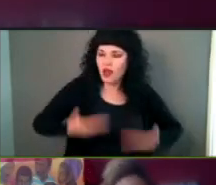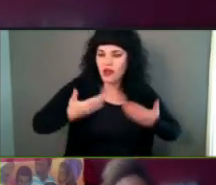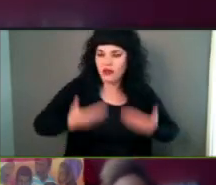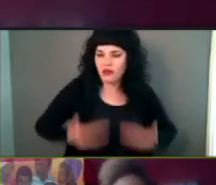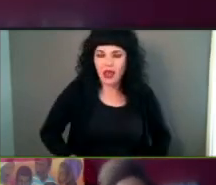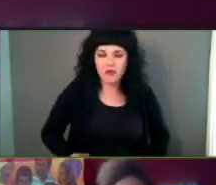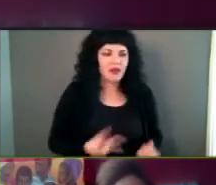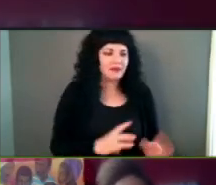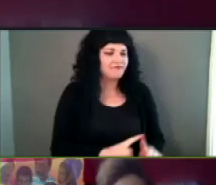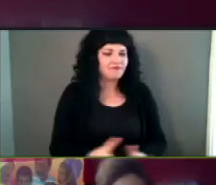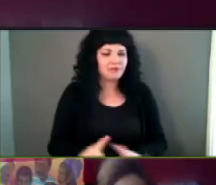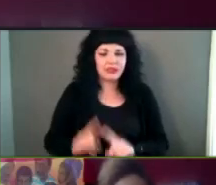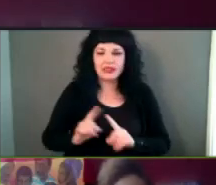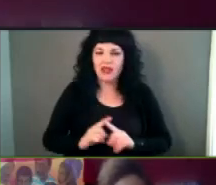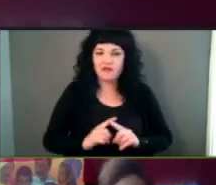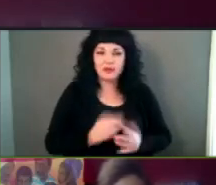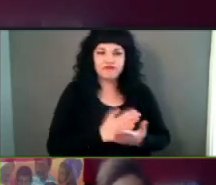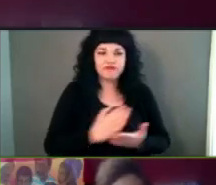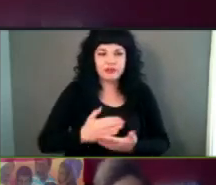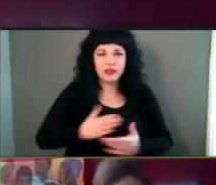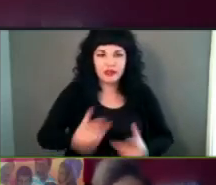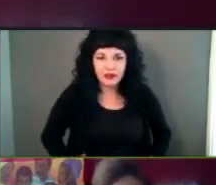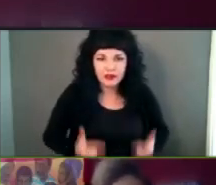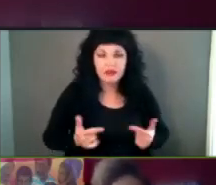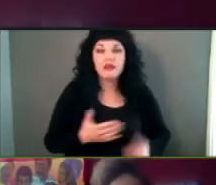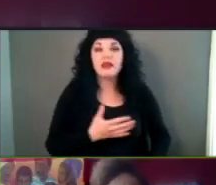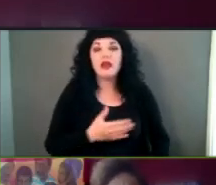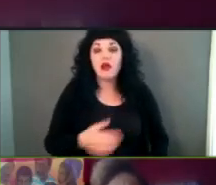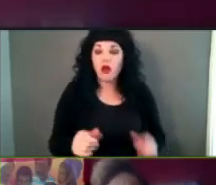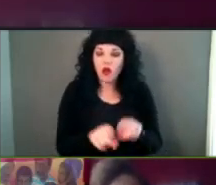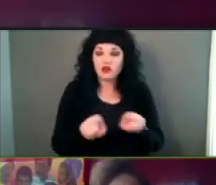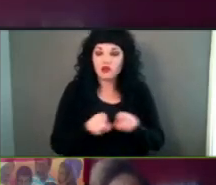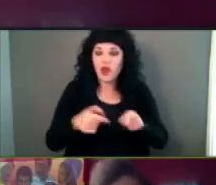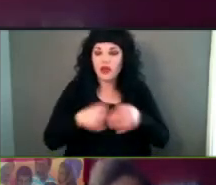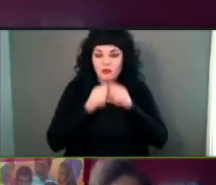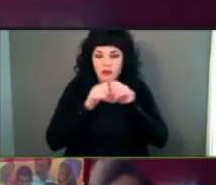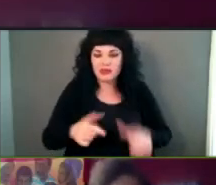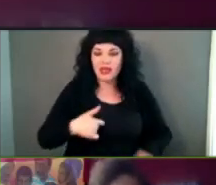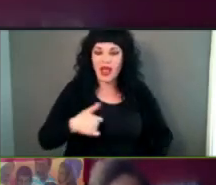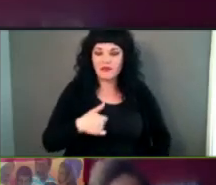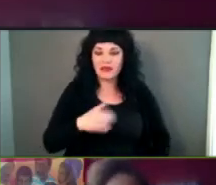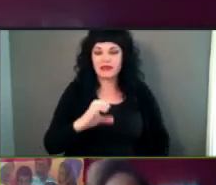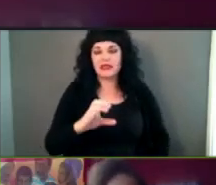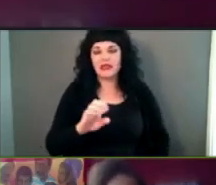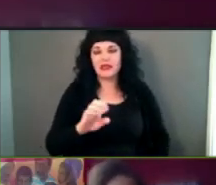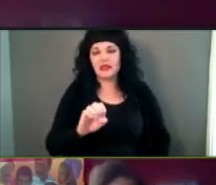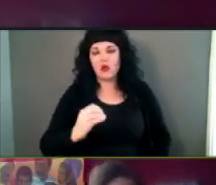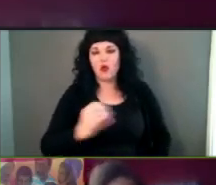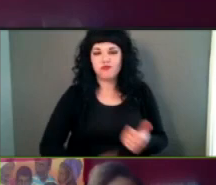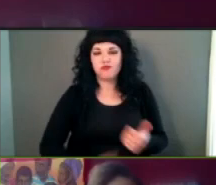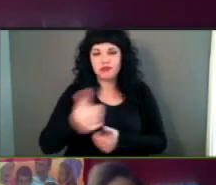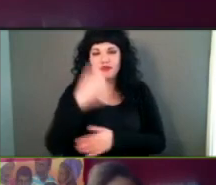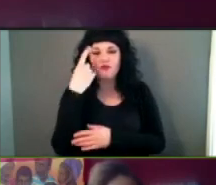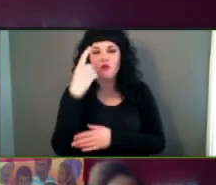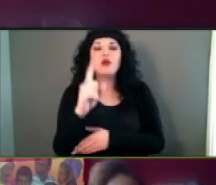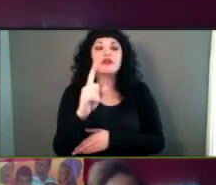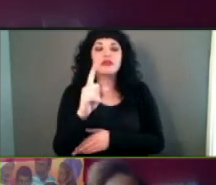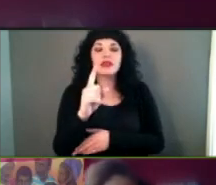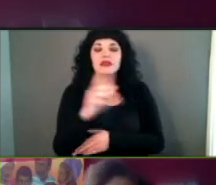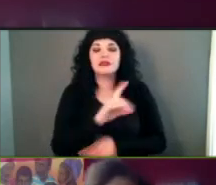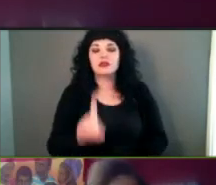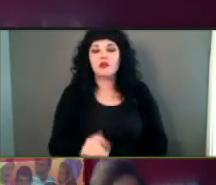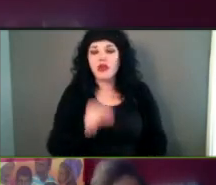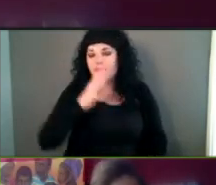the CEO of the Detroit Parent Network. You have just heard some powerful voices from